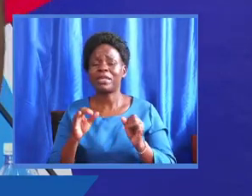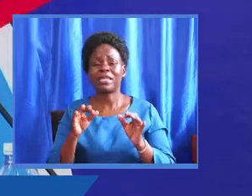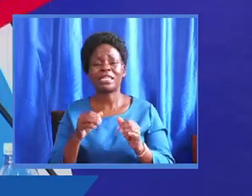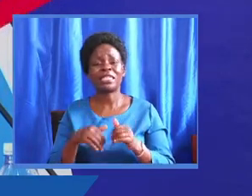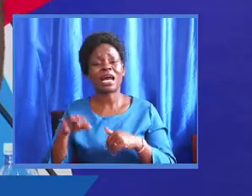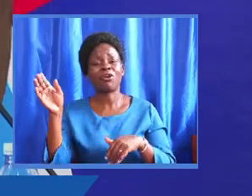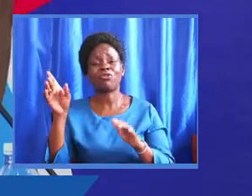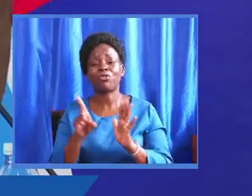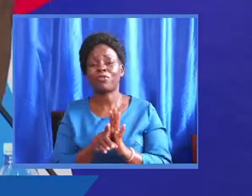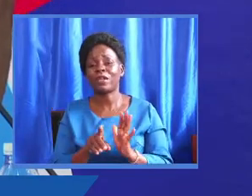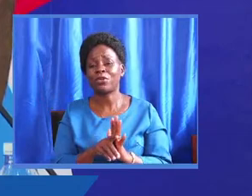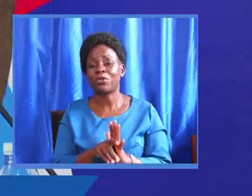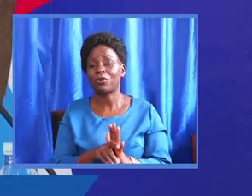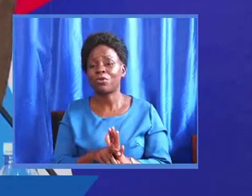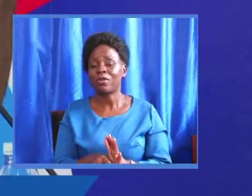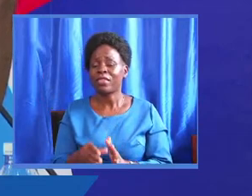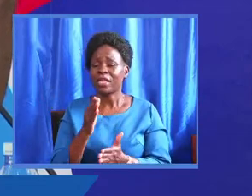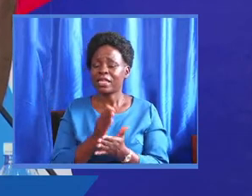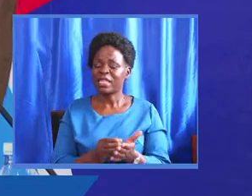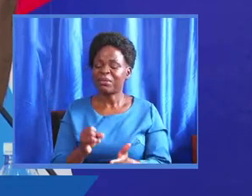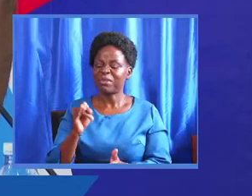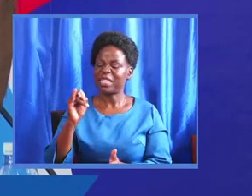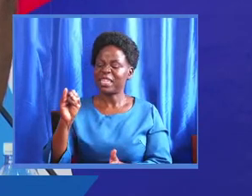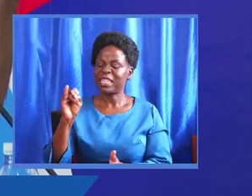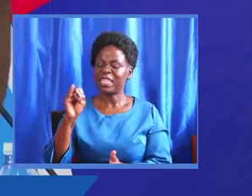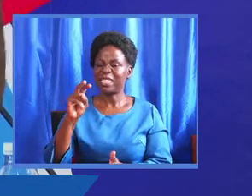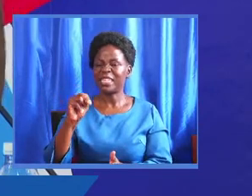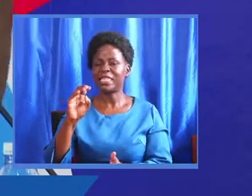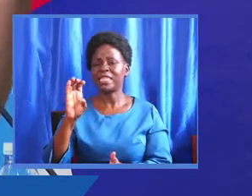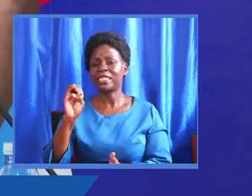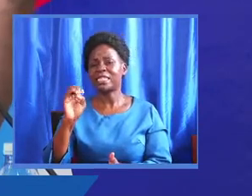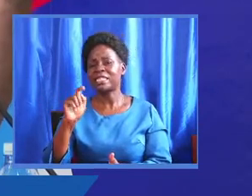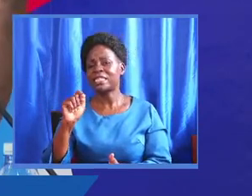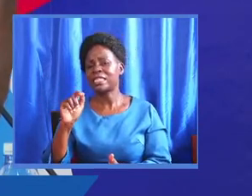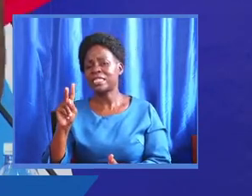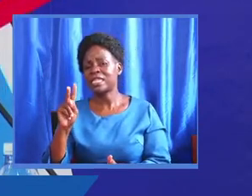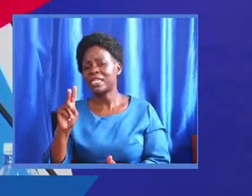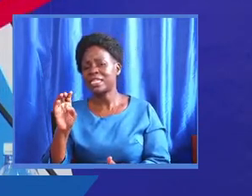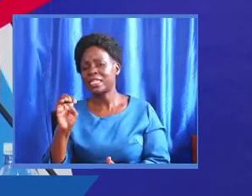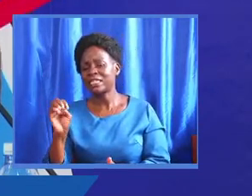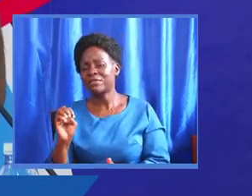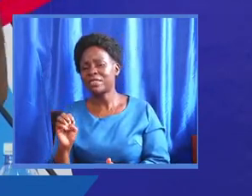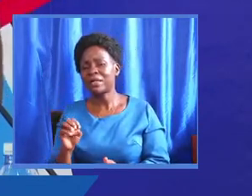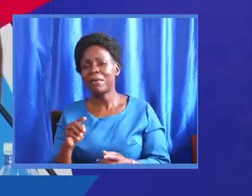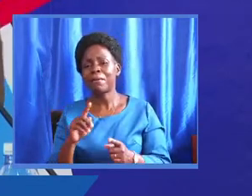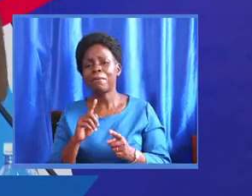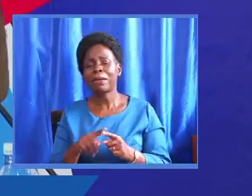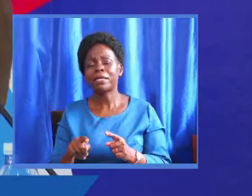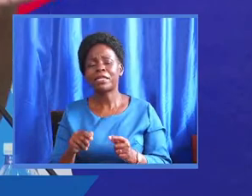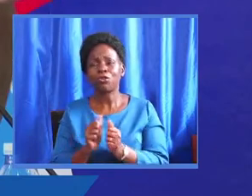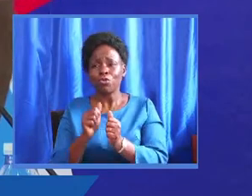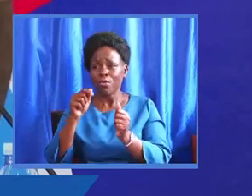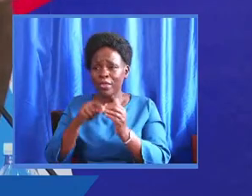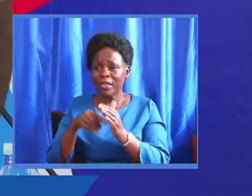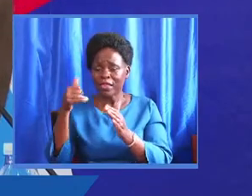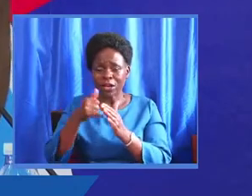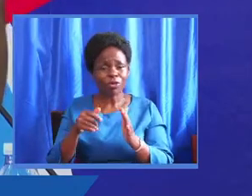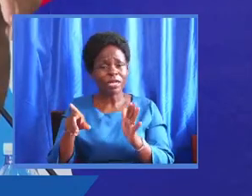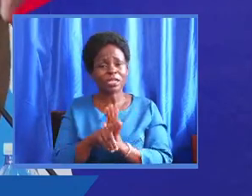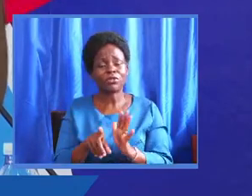which gives authority to URA, like agriculture or something, but within the context of the